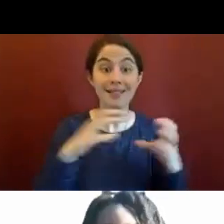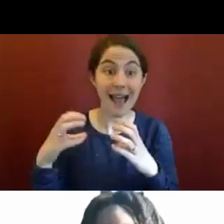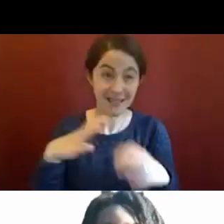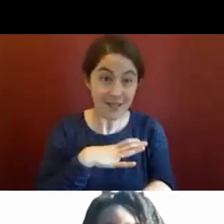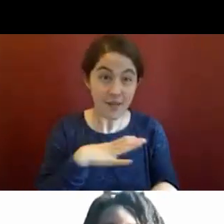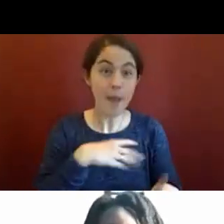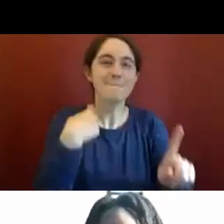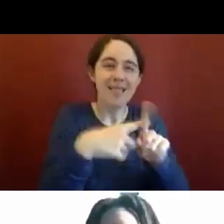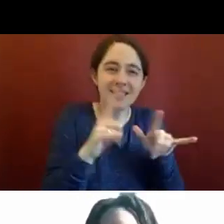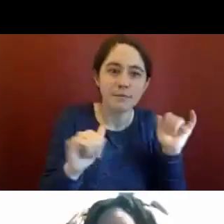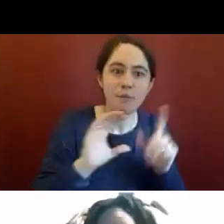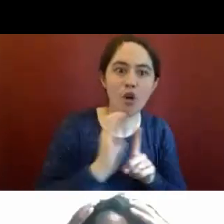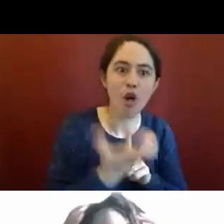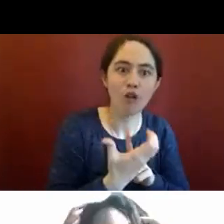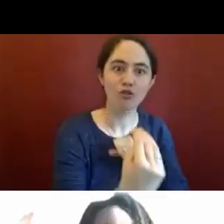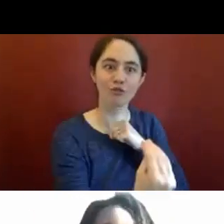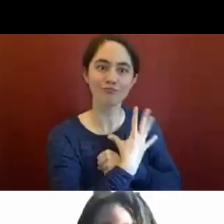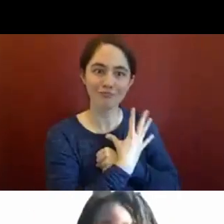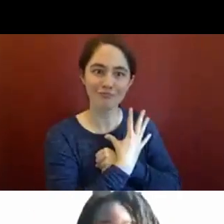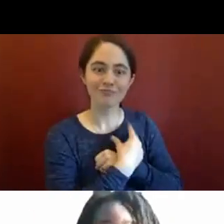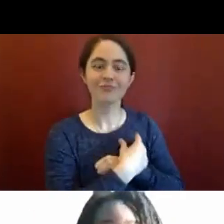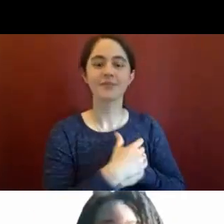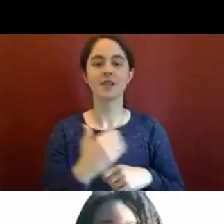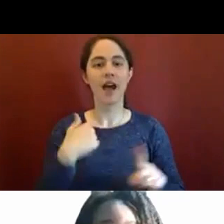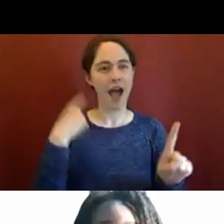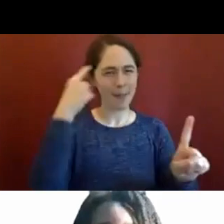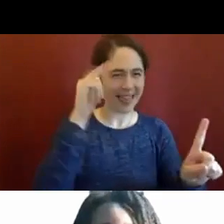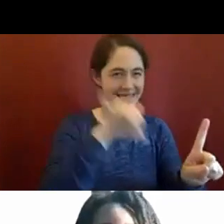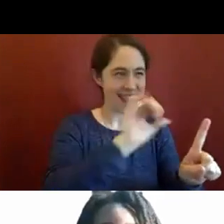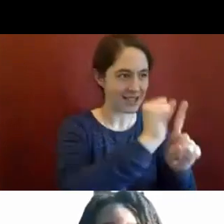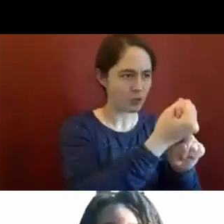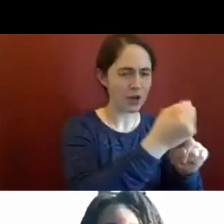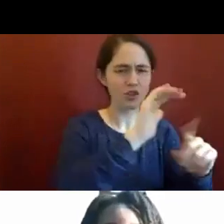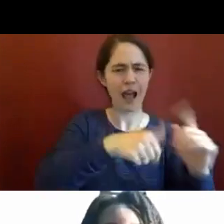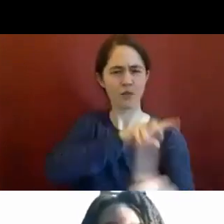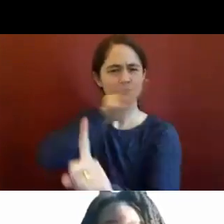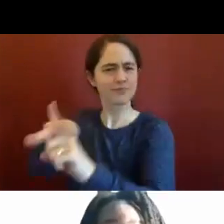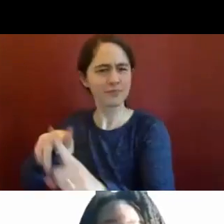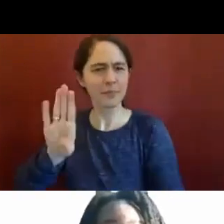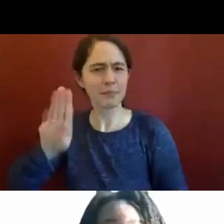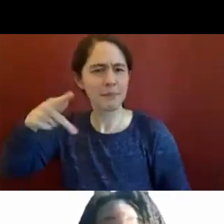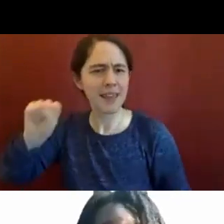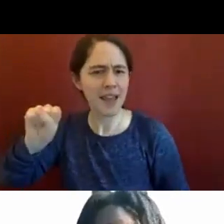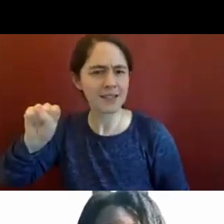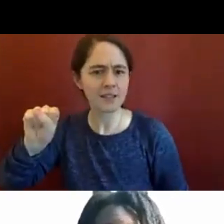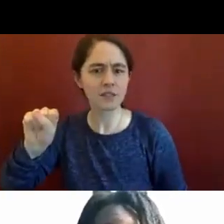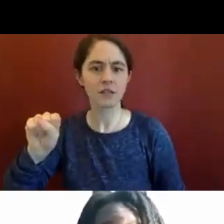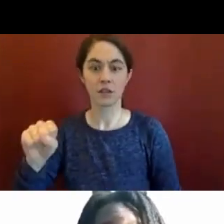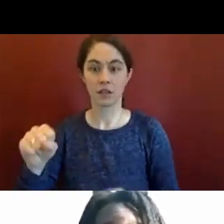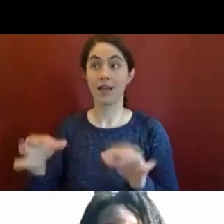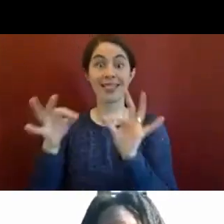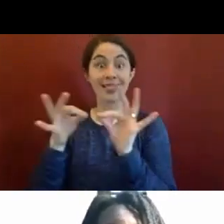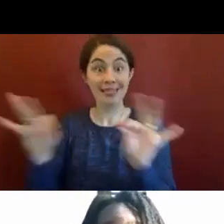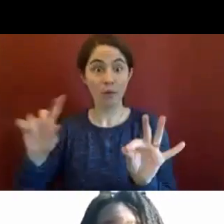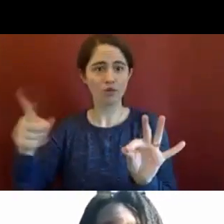whatever language that they're doing. How can we emerge that into the school setting that makes learning about a